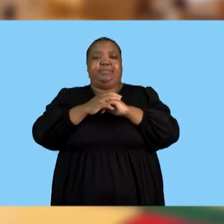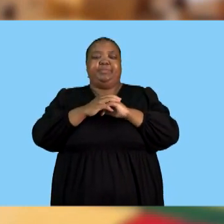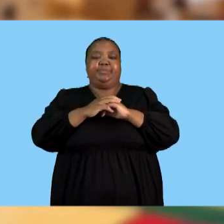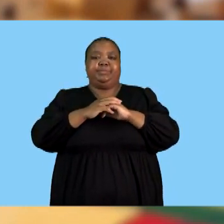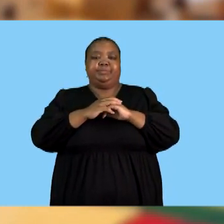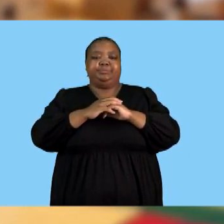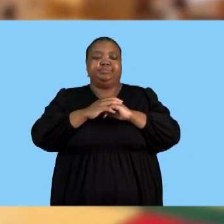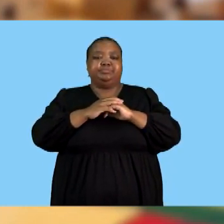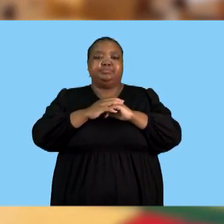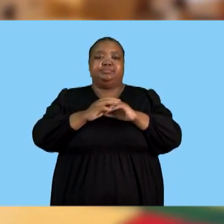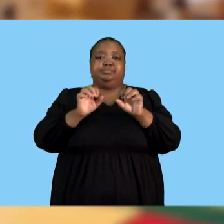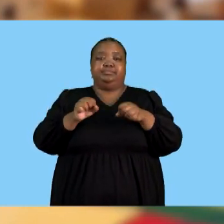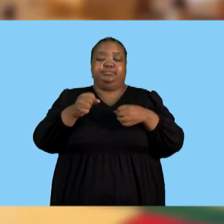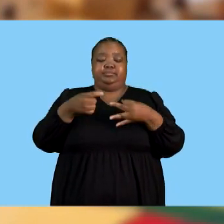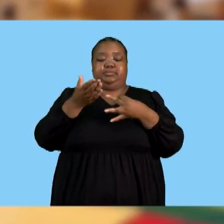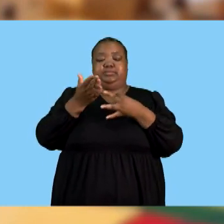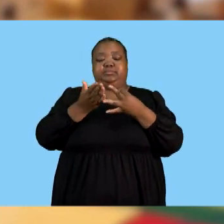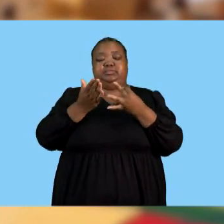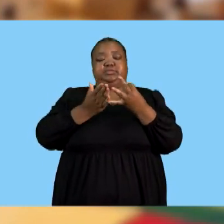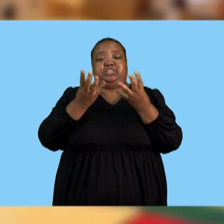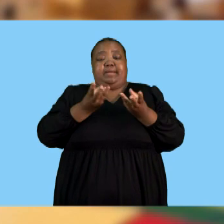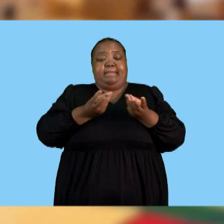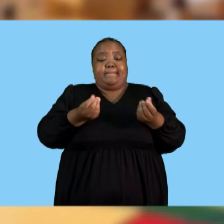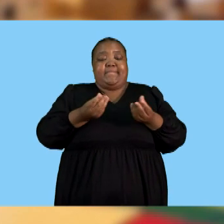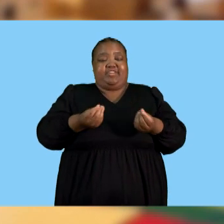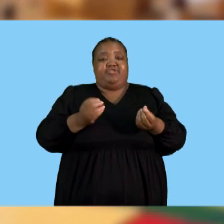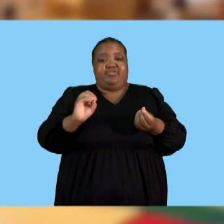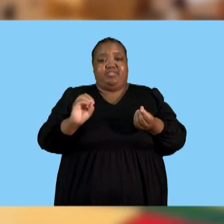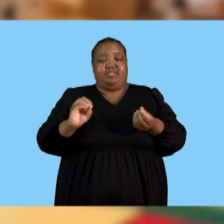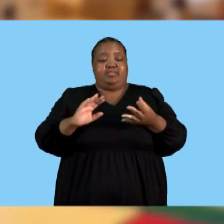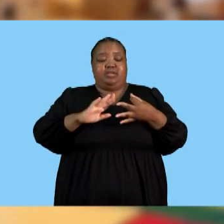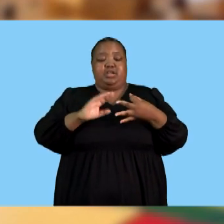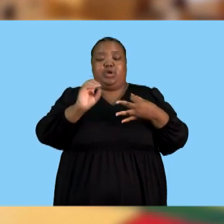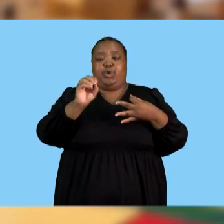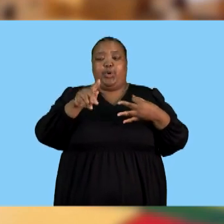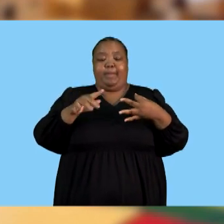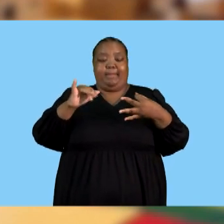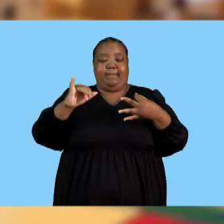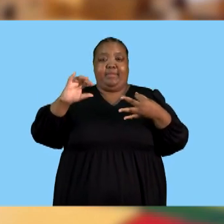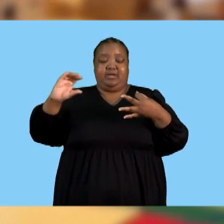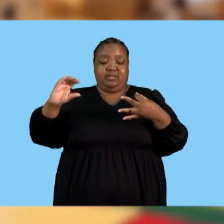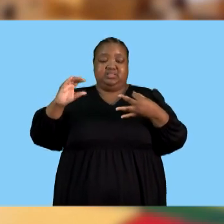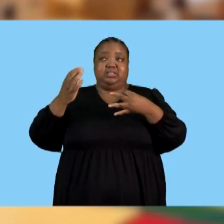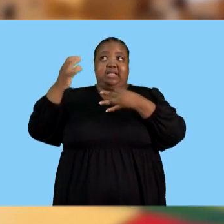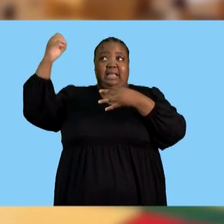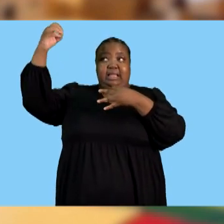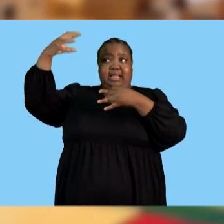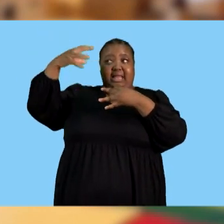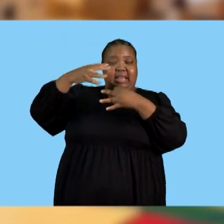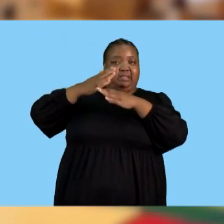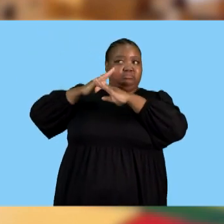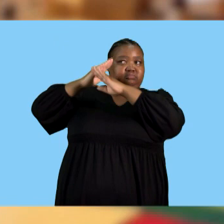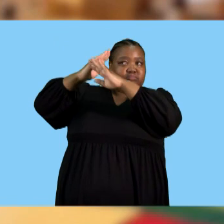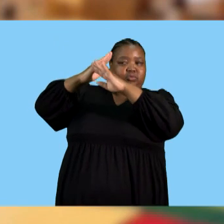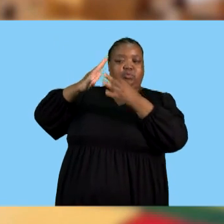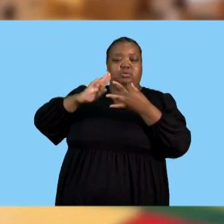is not allowed to pass through. So those are the three different types of materials that we have. We have opaque materials, which do not allow any